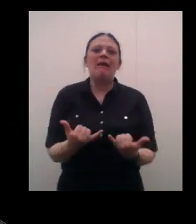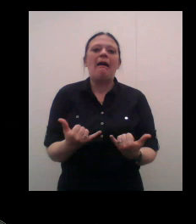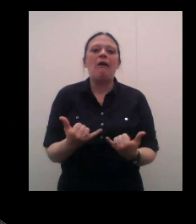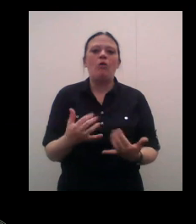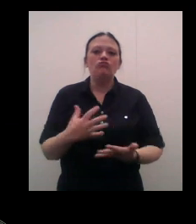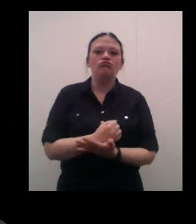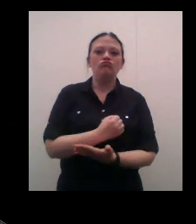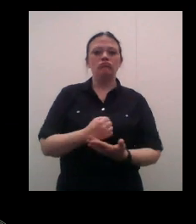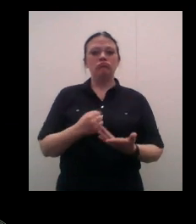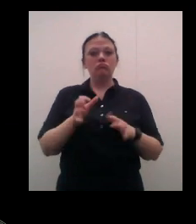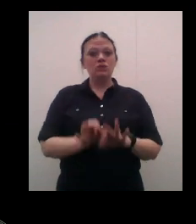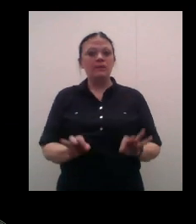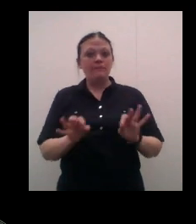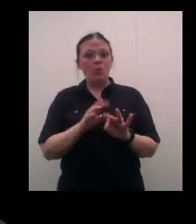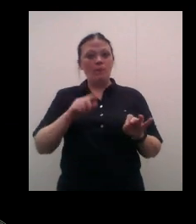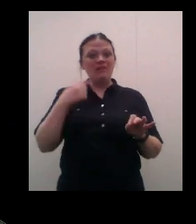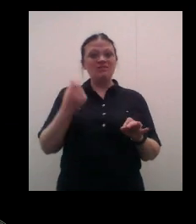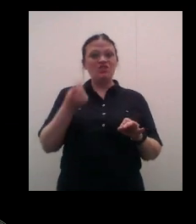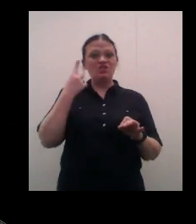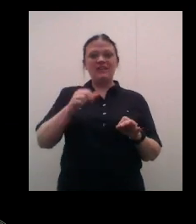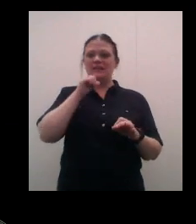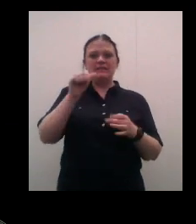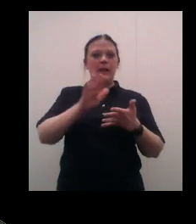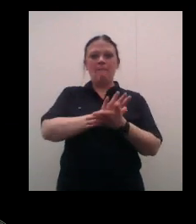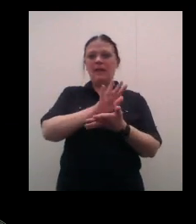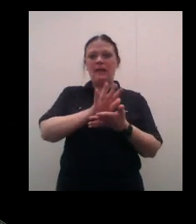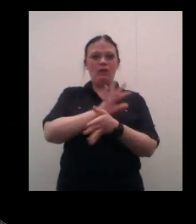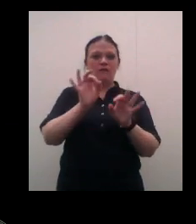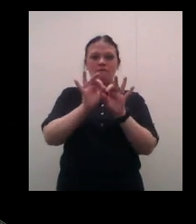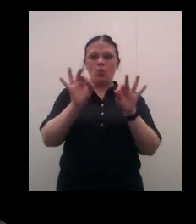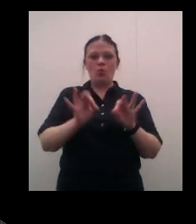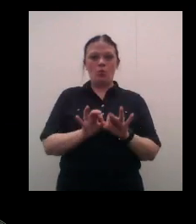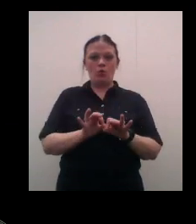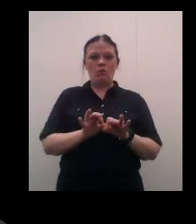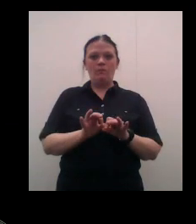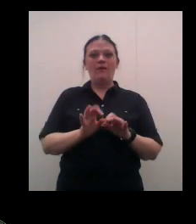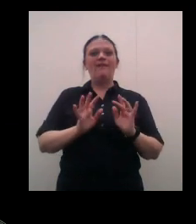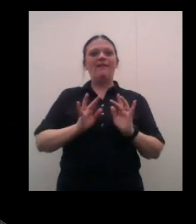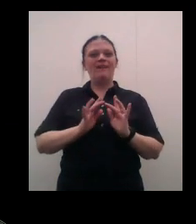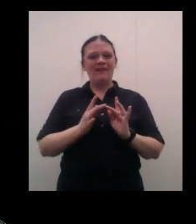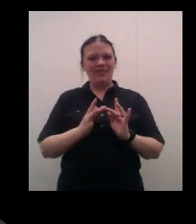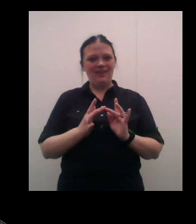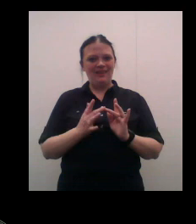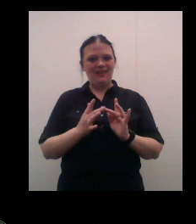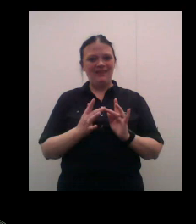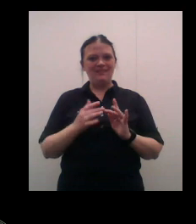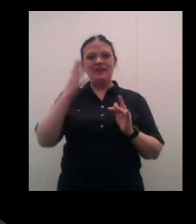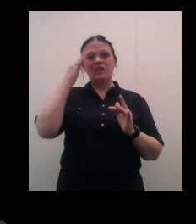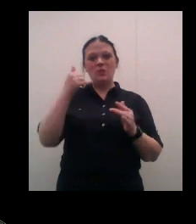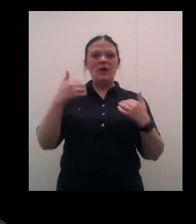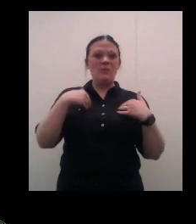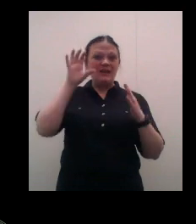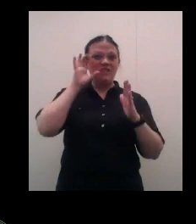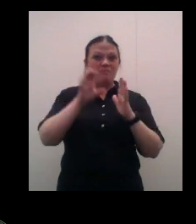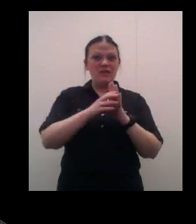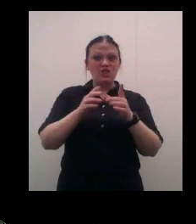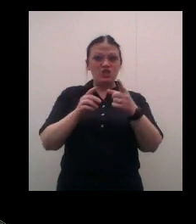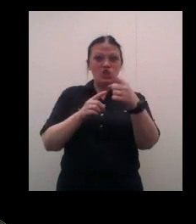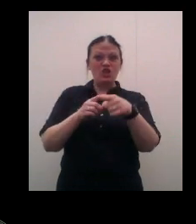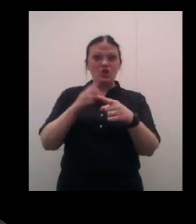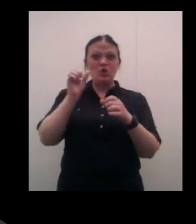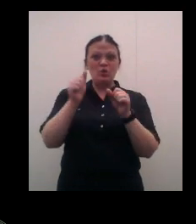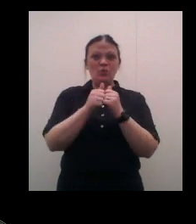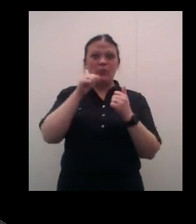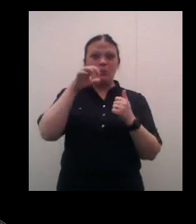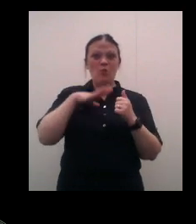what's important that you need to understand is it's not a paper form. You can do it online. That's why we have the picture with the woman typing on the